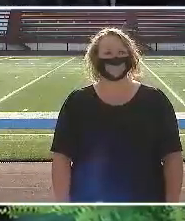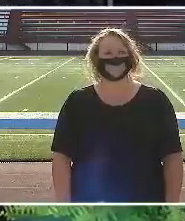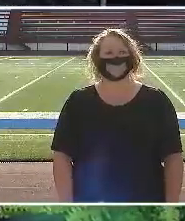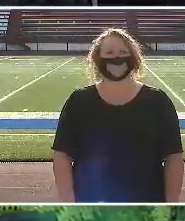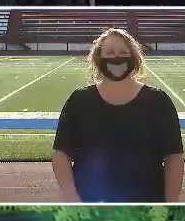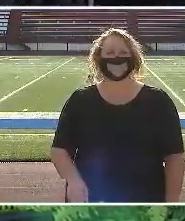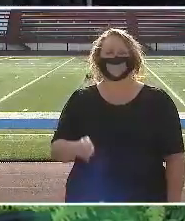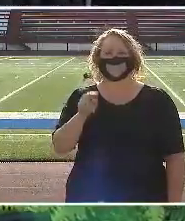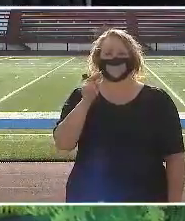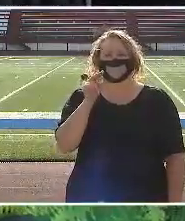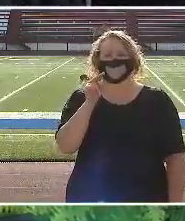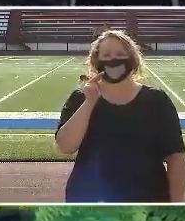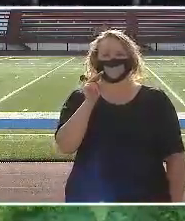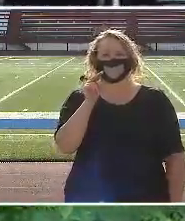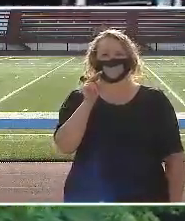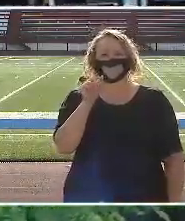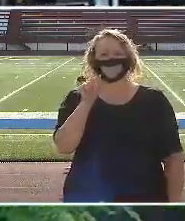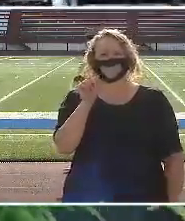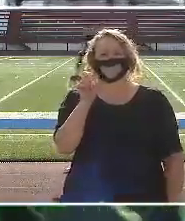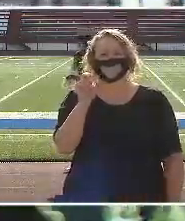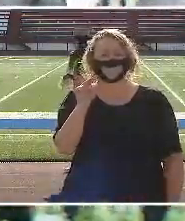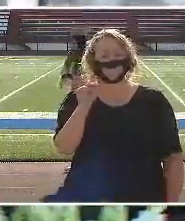Madison Tiang Kamsali.